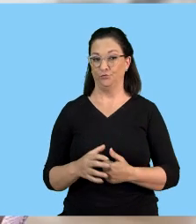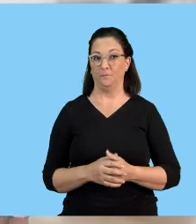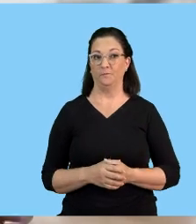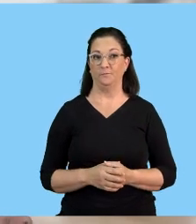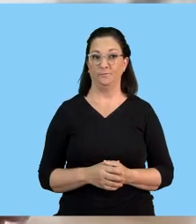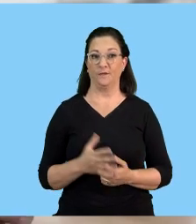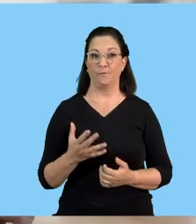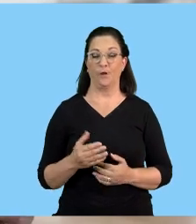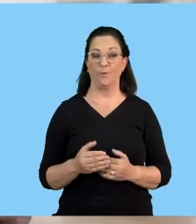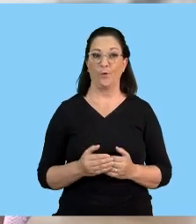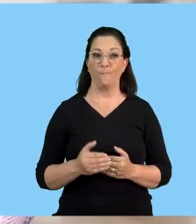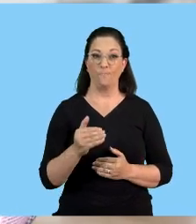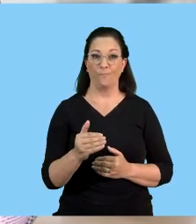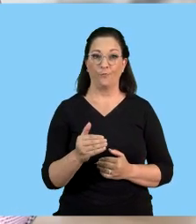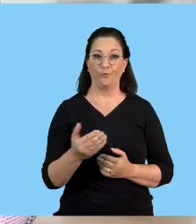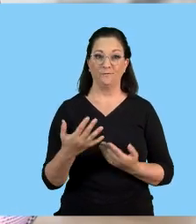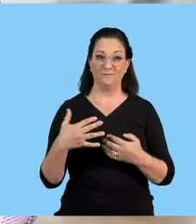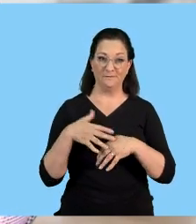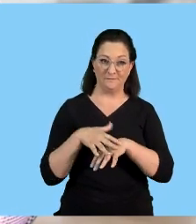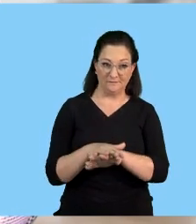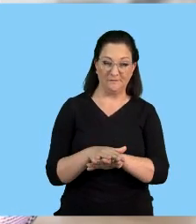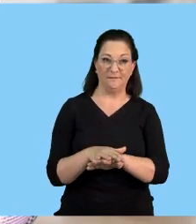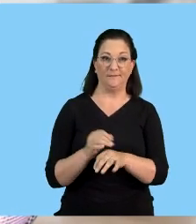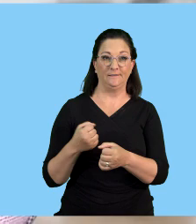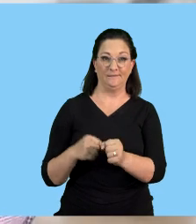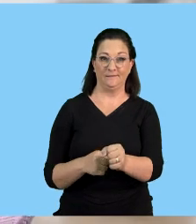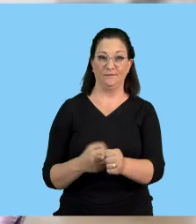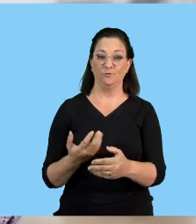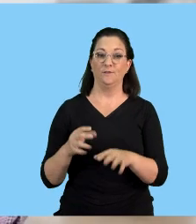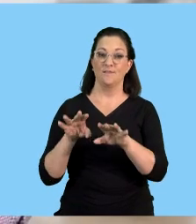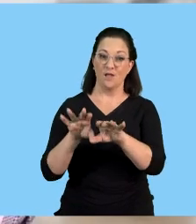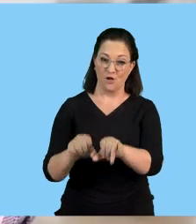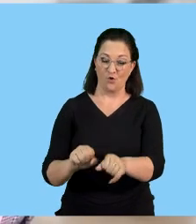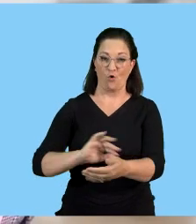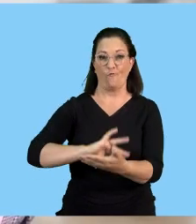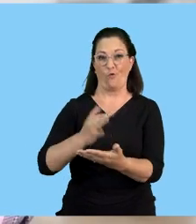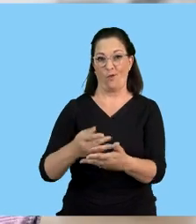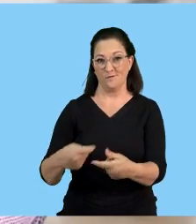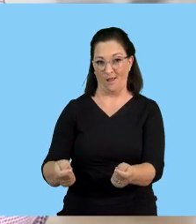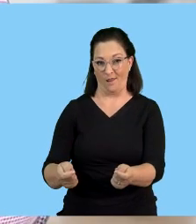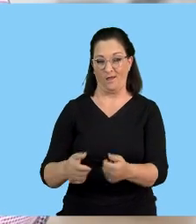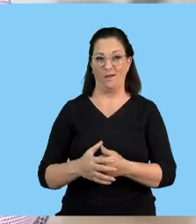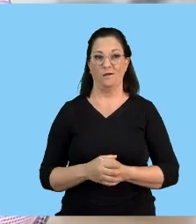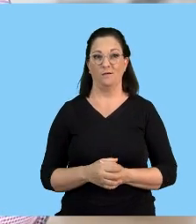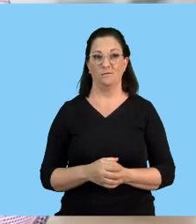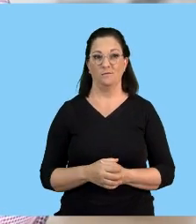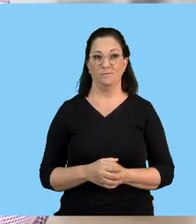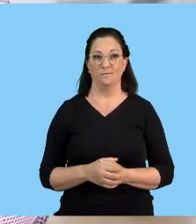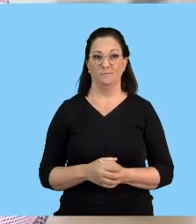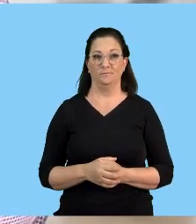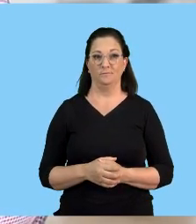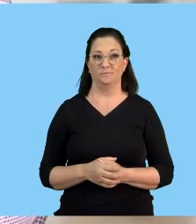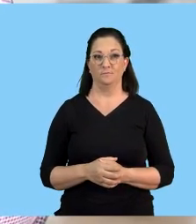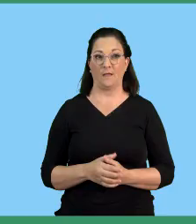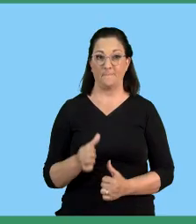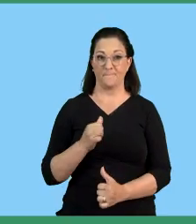of forward integration strategy. So meaning we are taking over the wholesalers. So here we are being